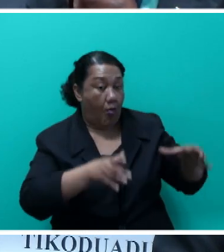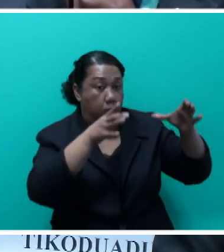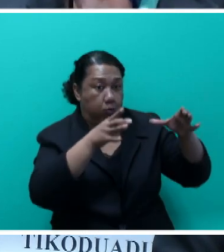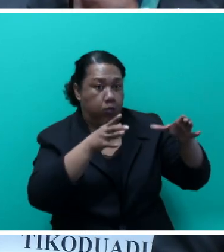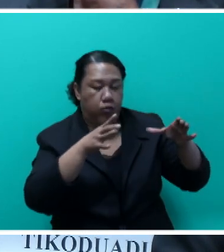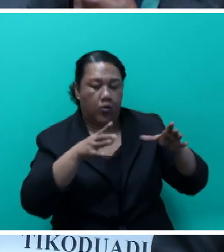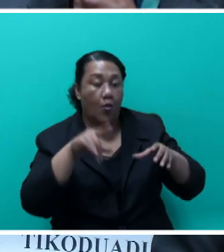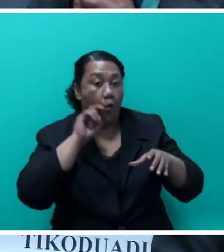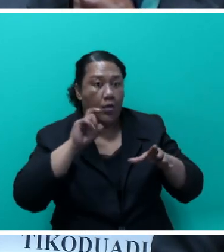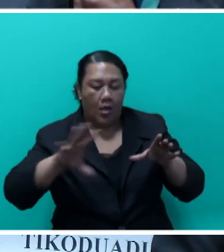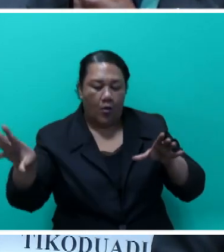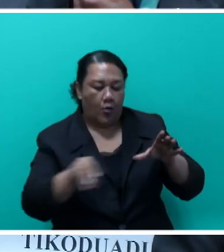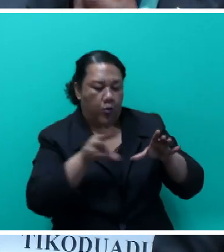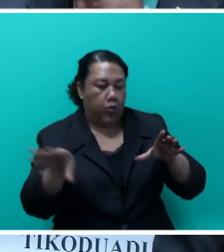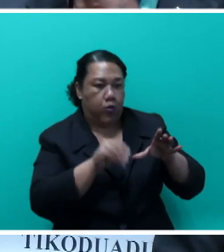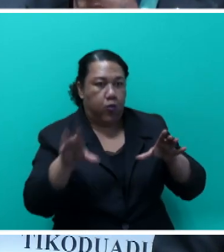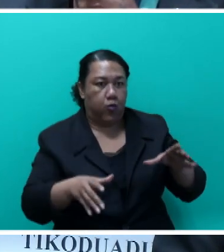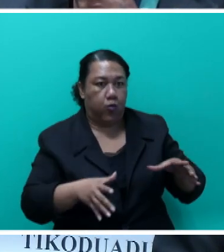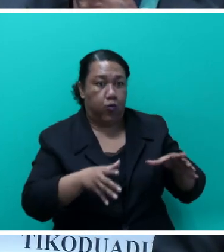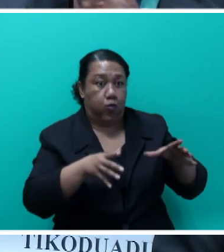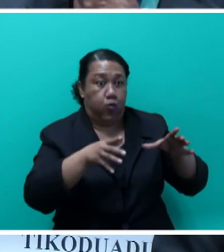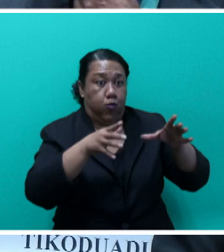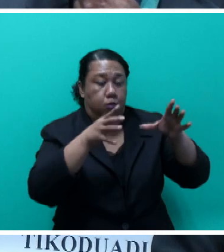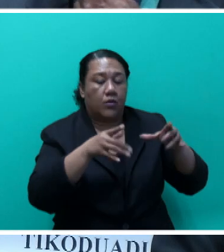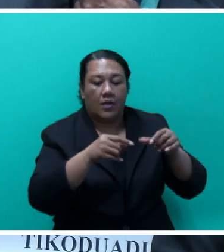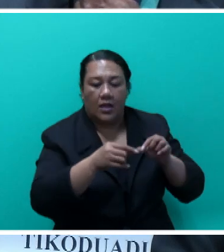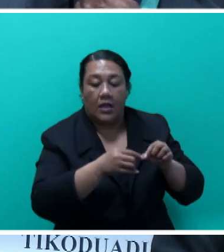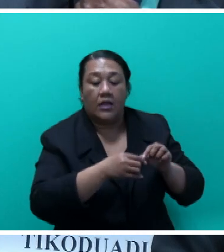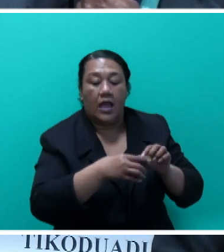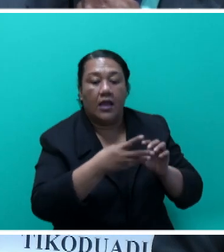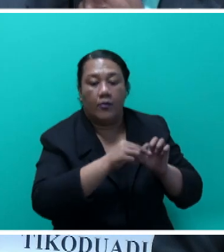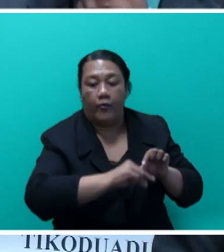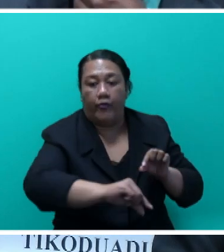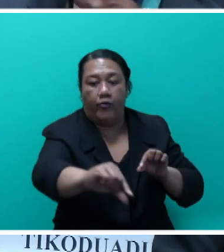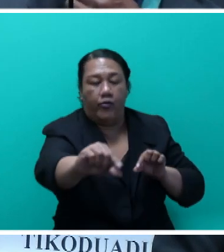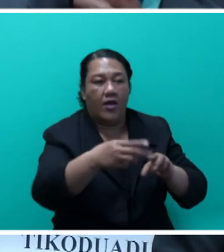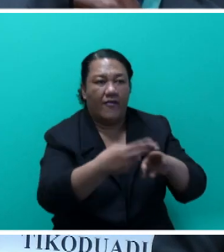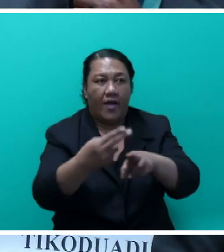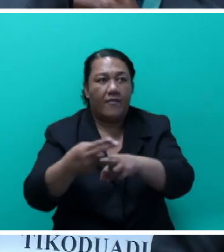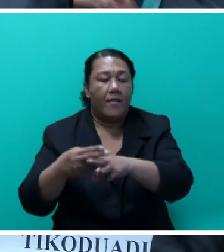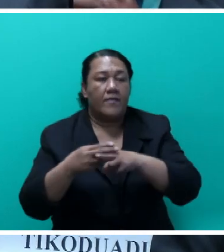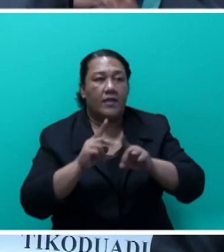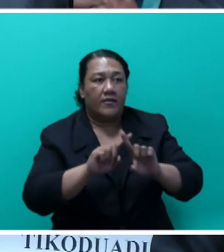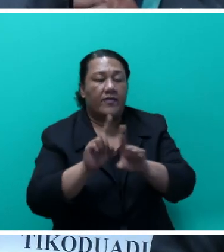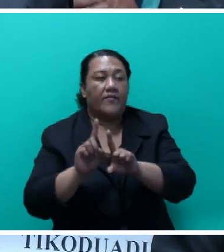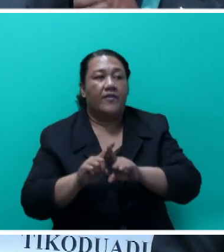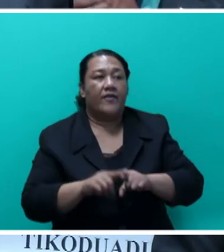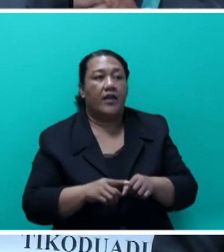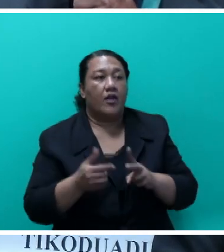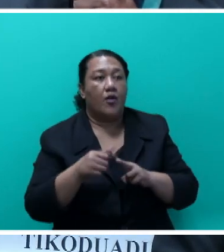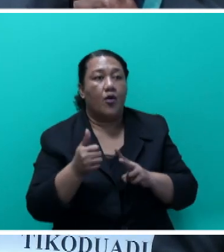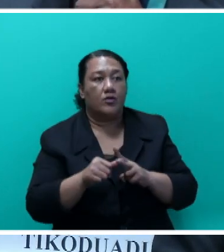being utilized to irrigate the research trial areas, demonstrating the effectiveness of